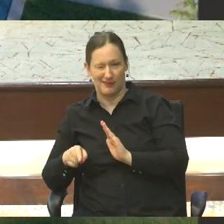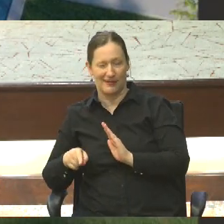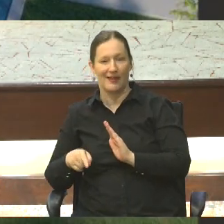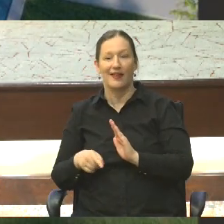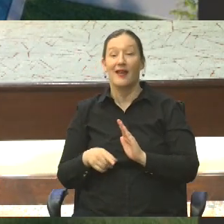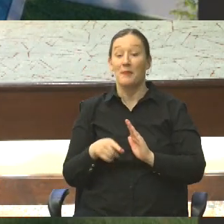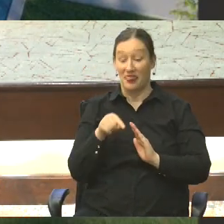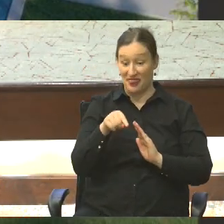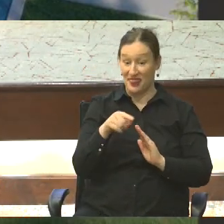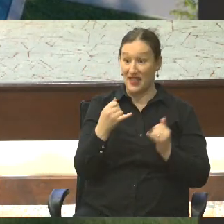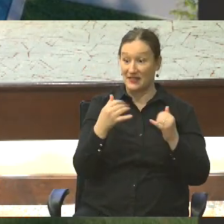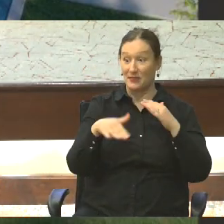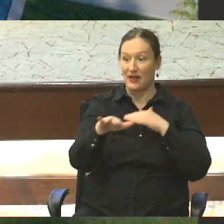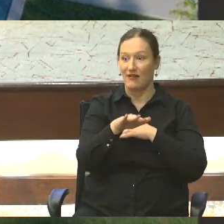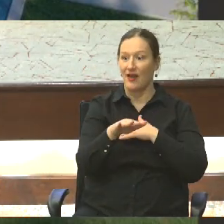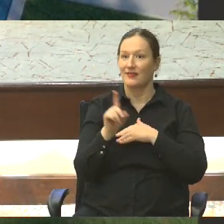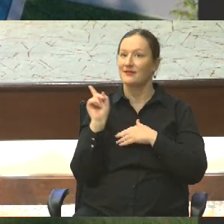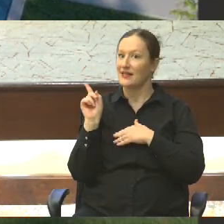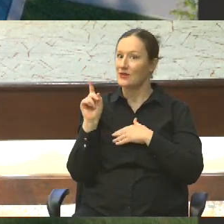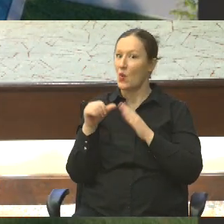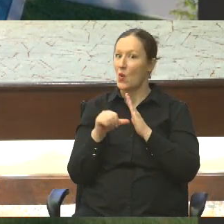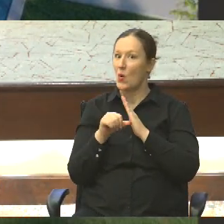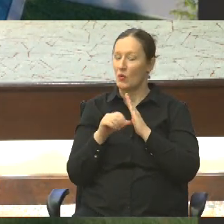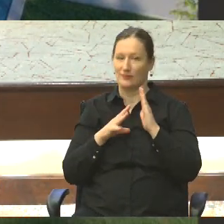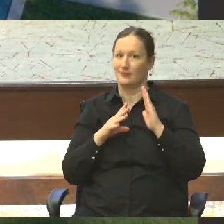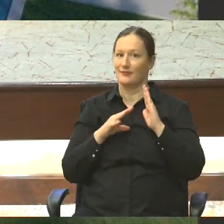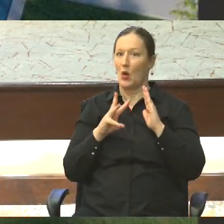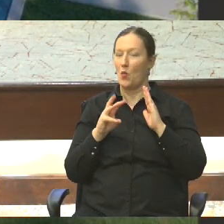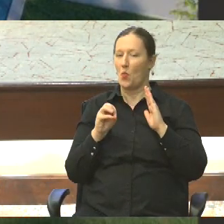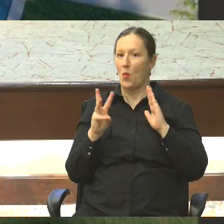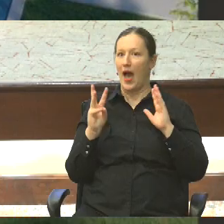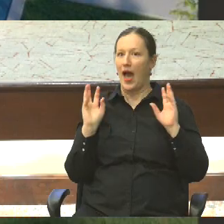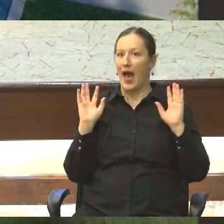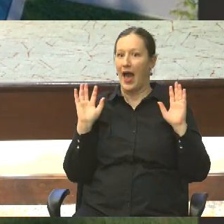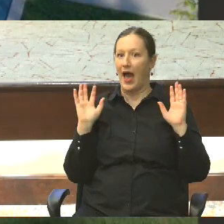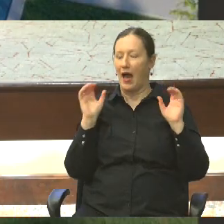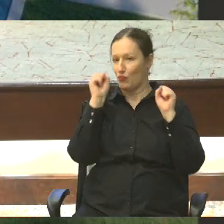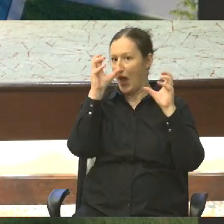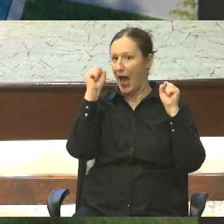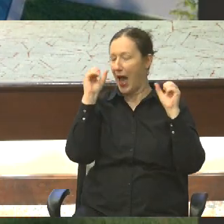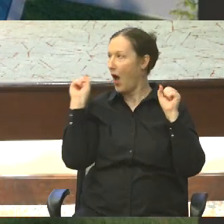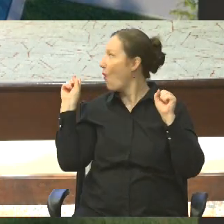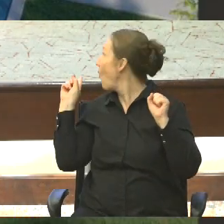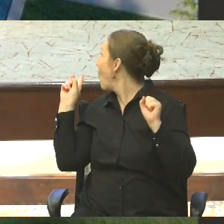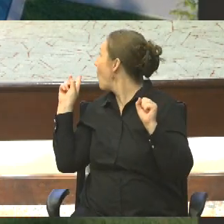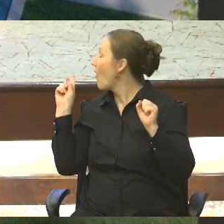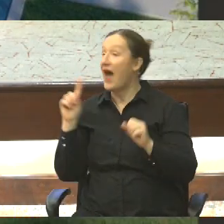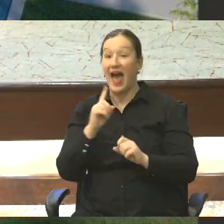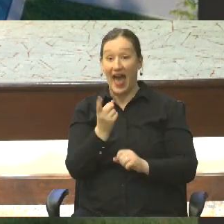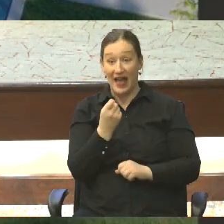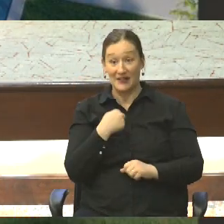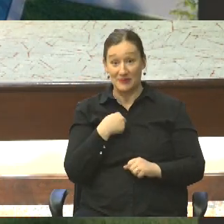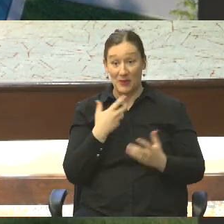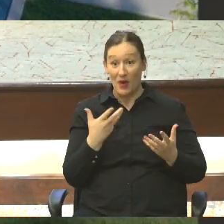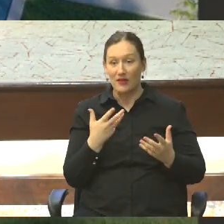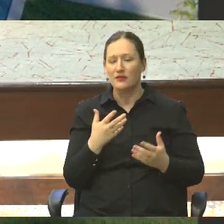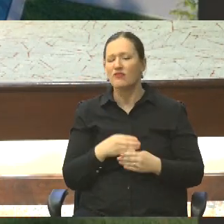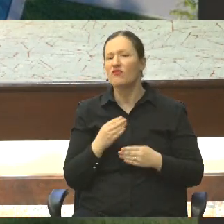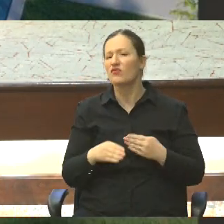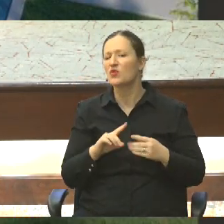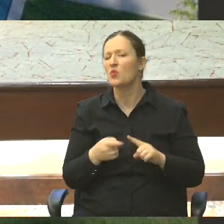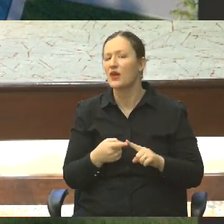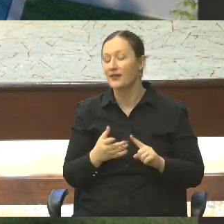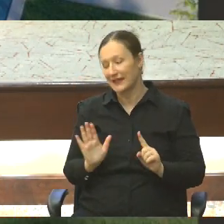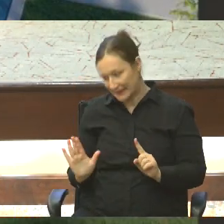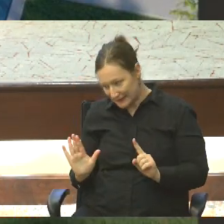our playgrounds, and this is the wow factor. We really, they were the first question, when's it going to be done? So with